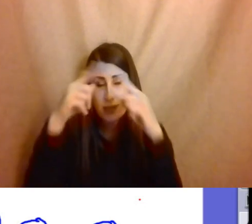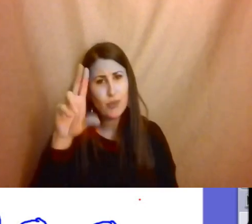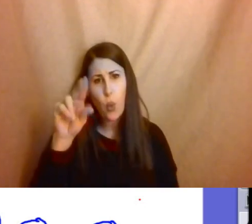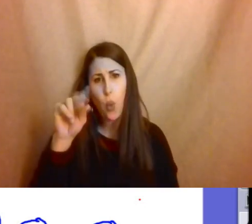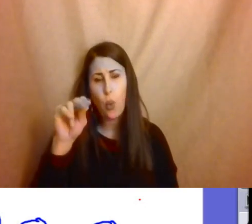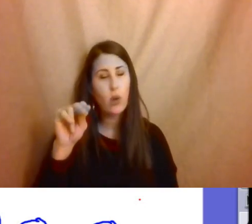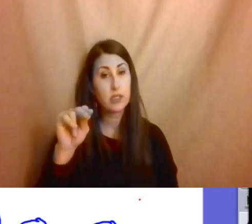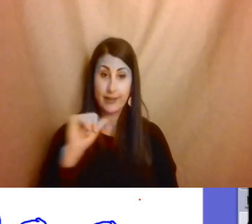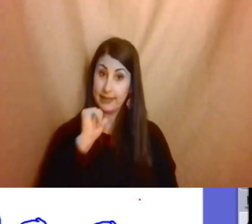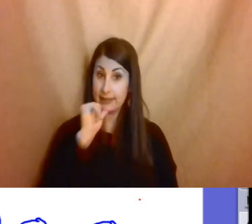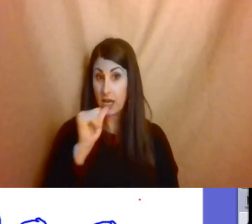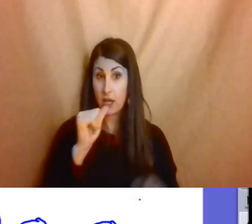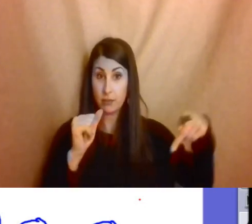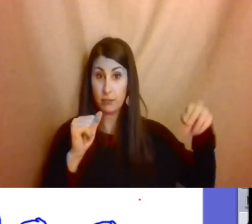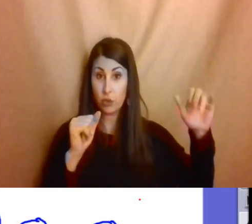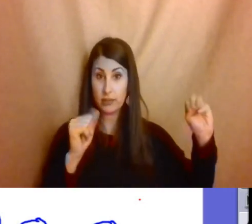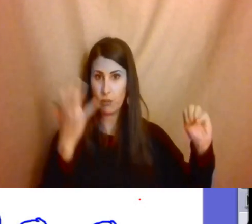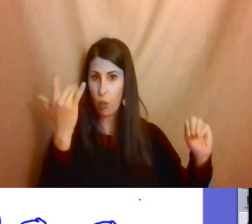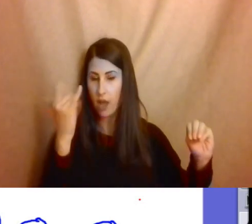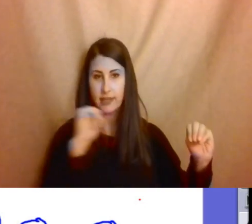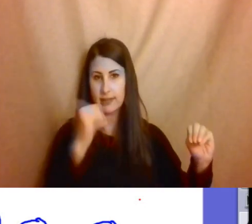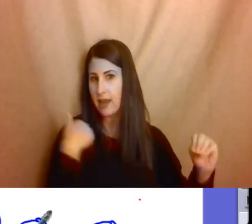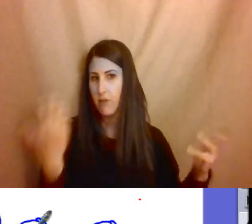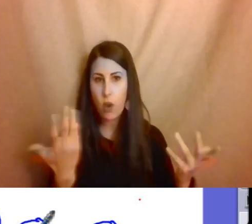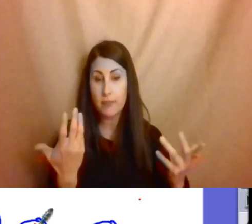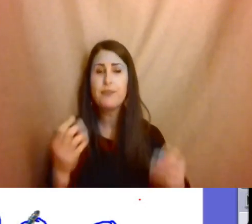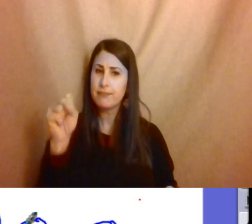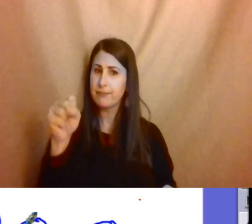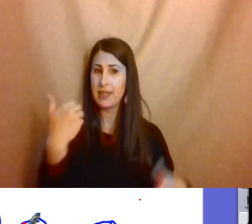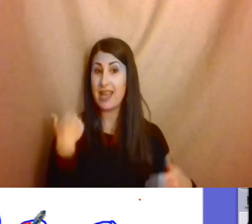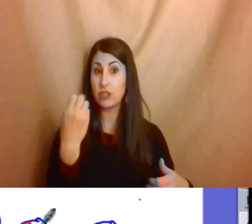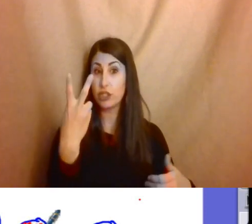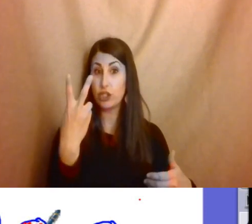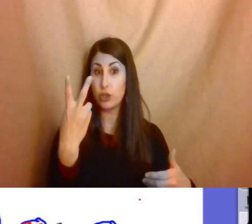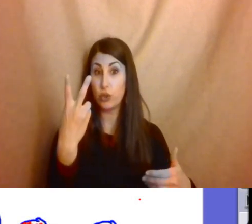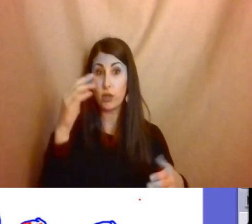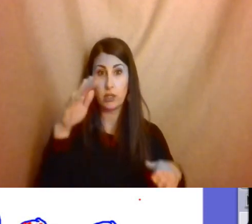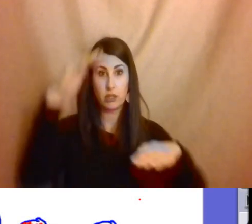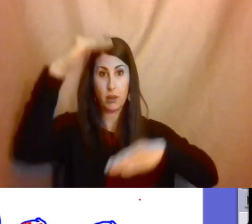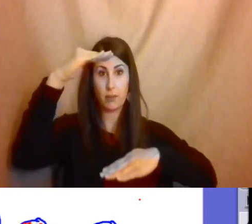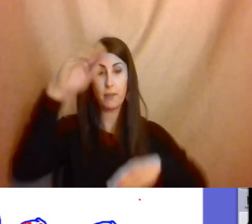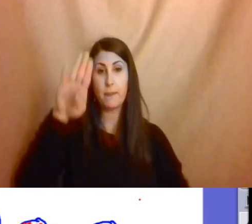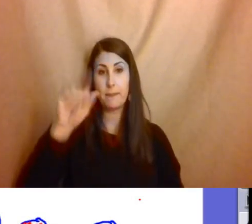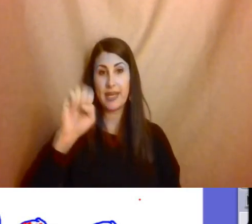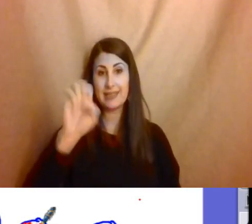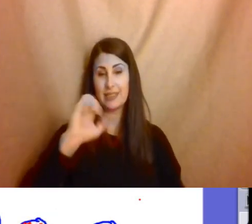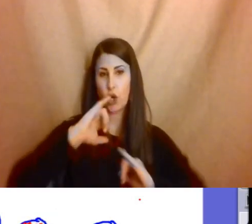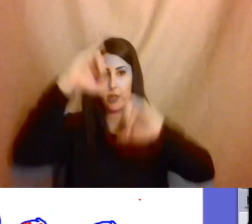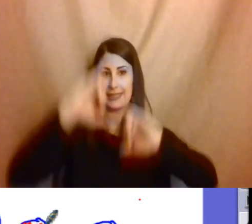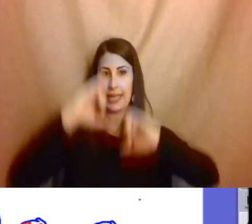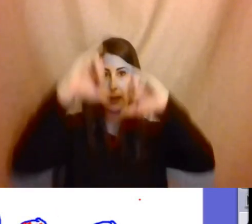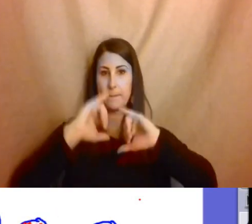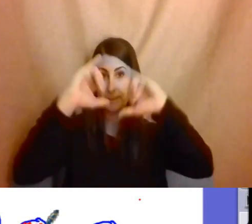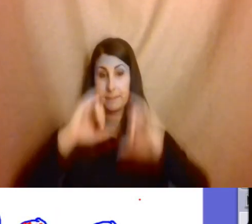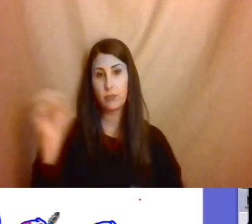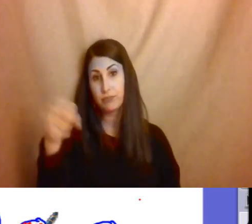a prism because it's missing something. It does have the two congruent bases, top and bottom. It's